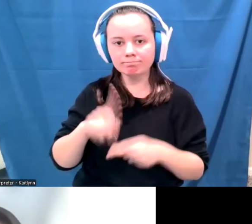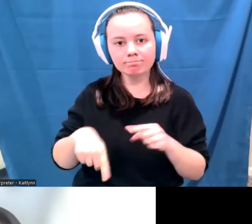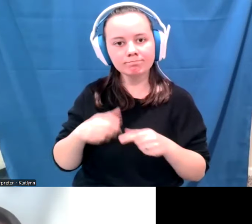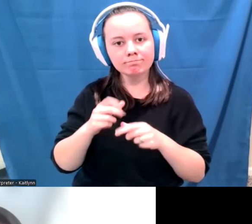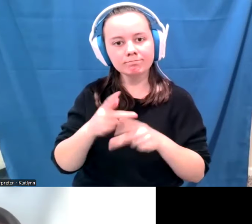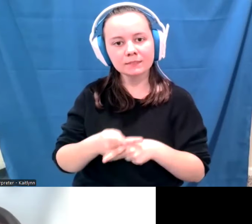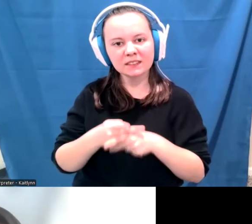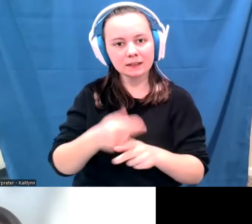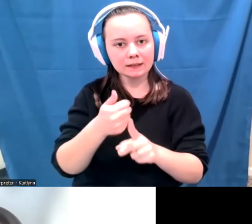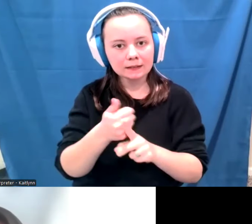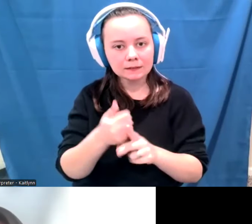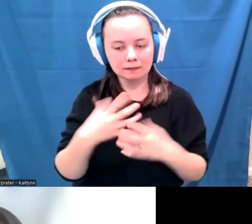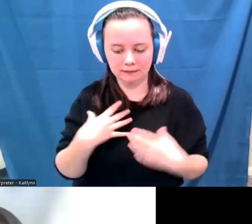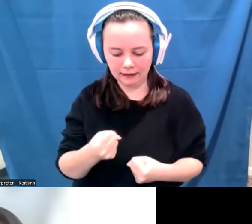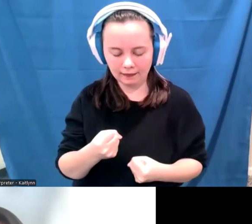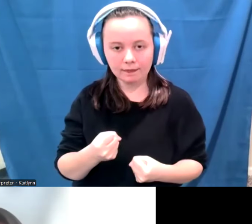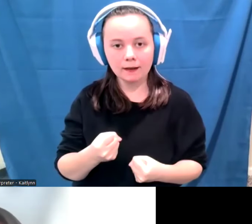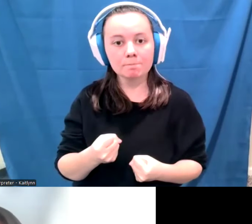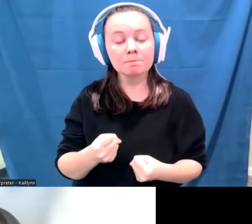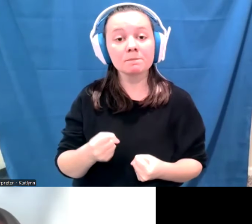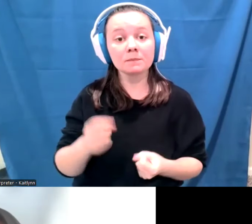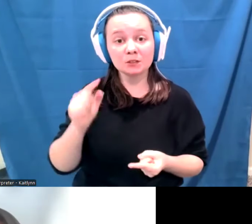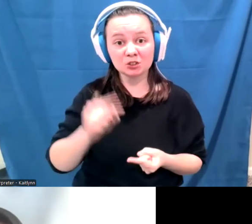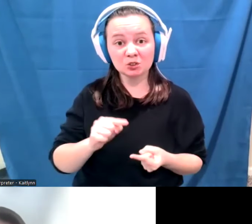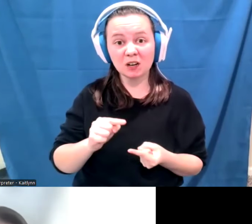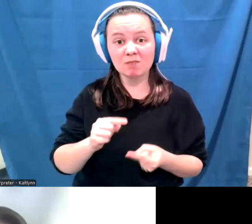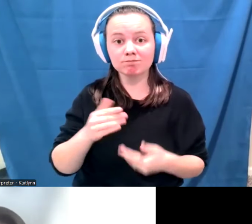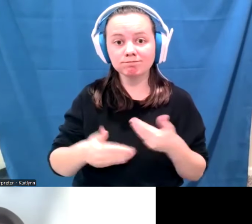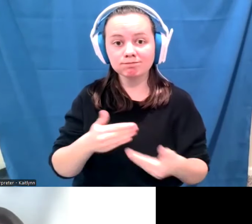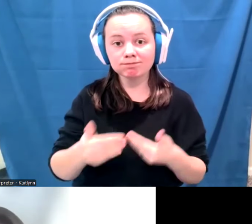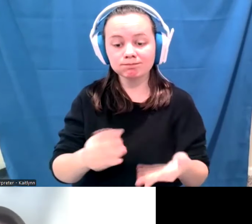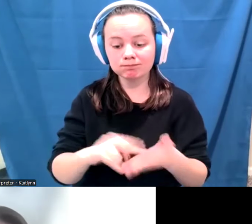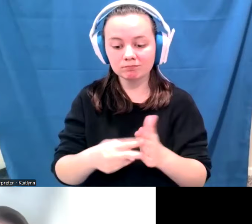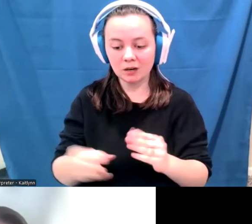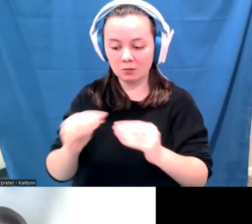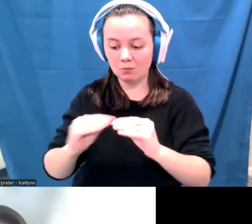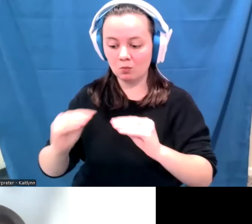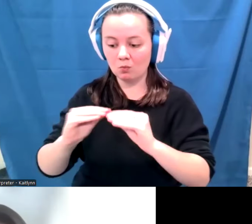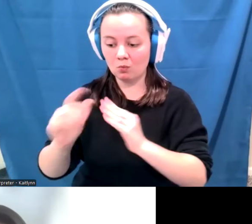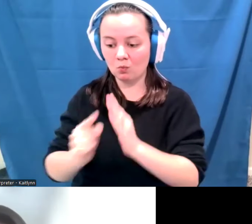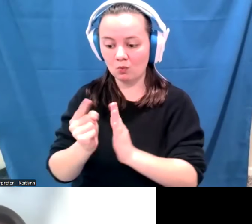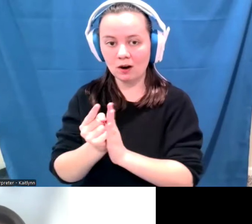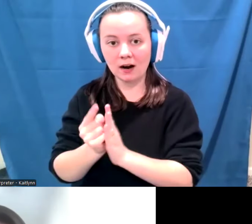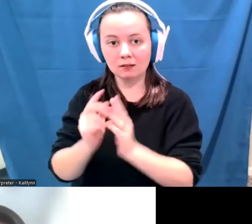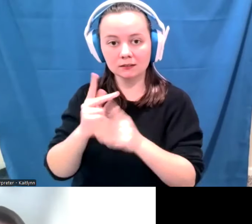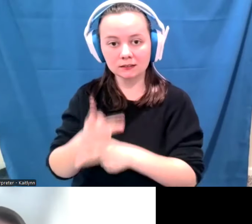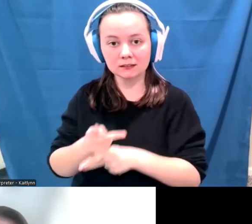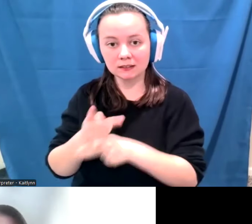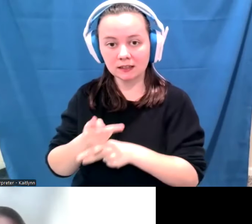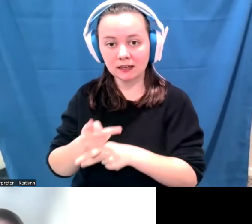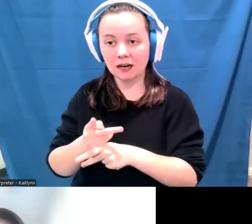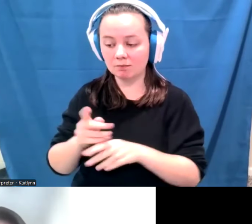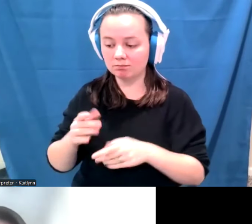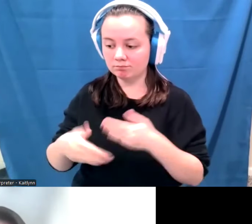care workforce shortages are leading to more hours of care performed by family caregivers and